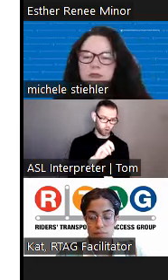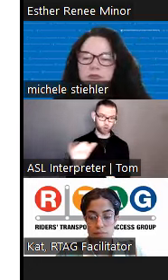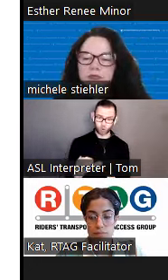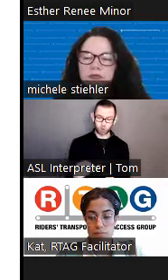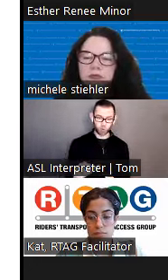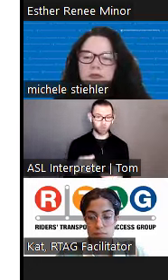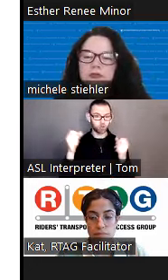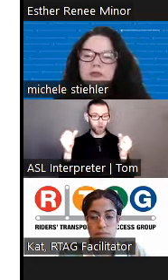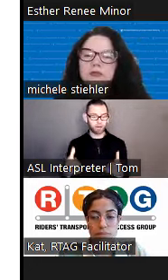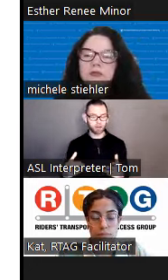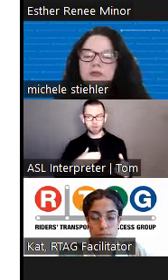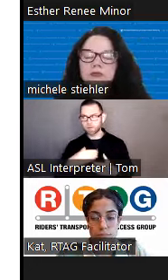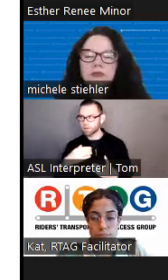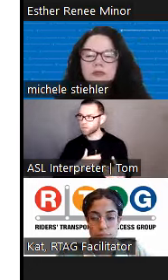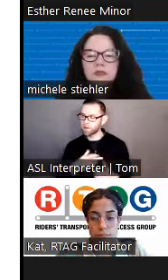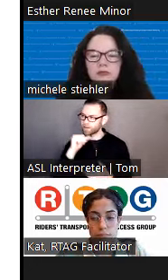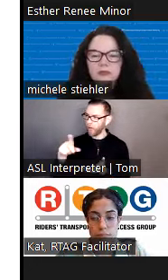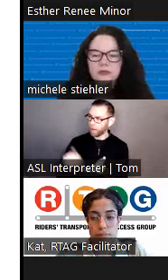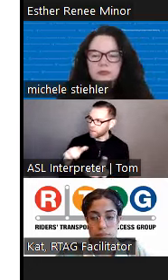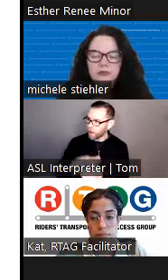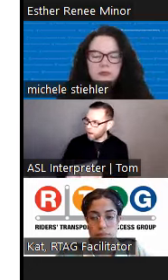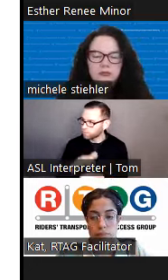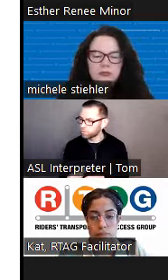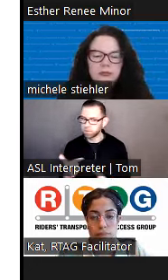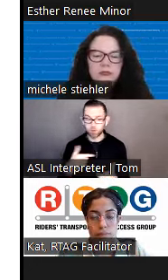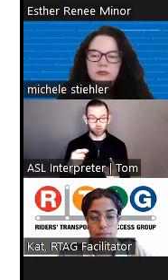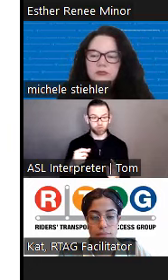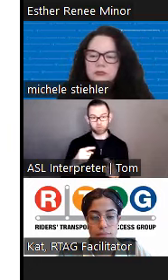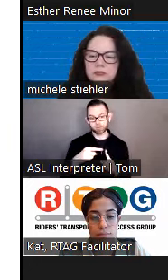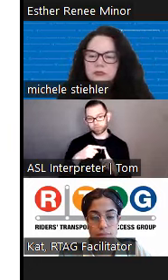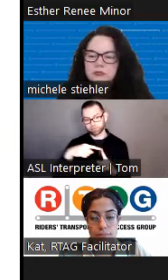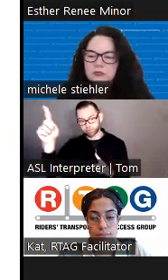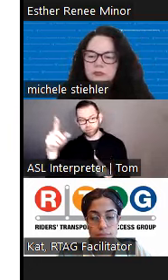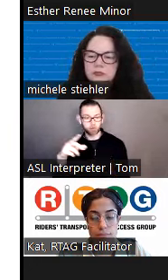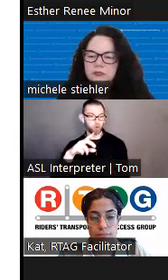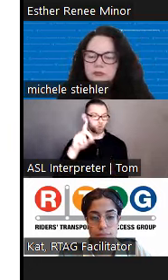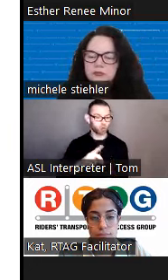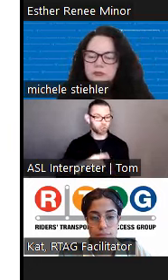complaining that they don't get paid enough to go from Dorchester to Malden, from Dorchester to Weymouth.